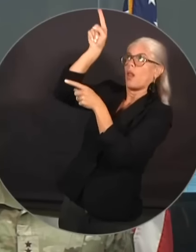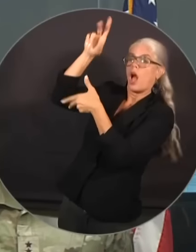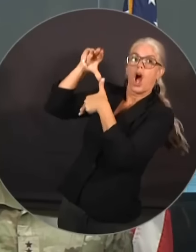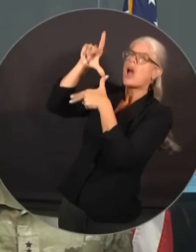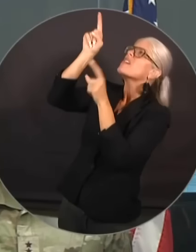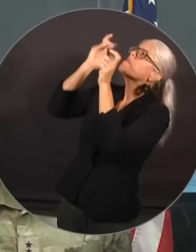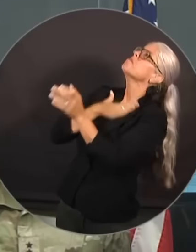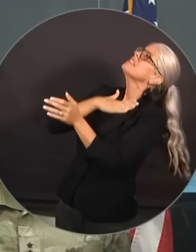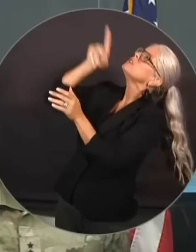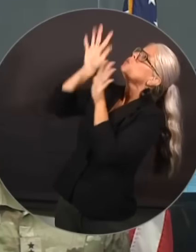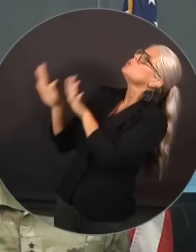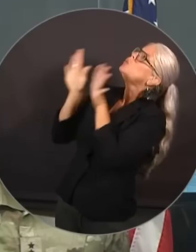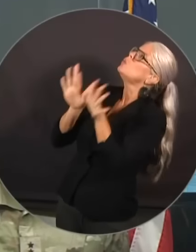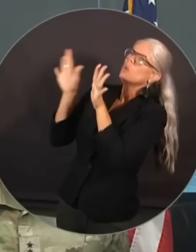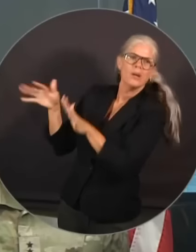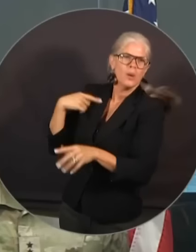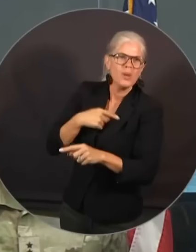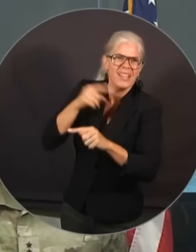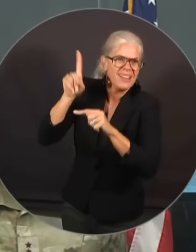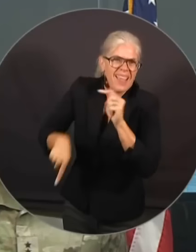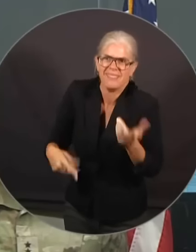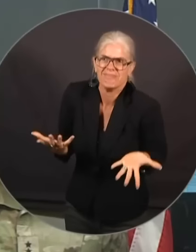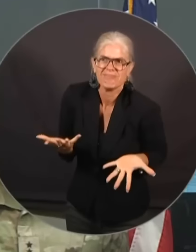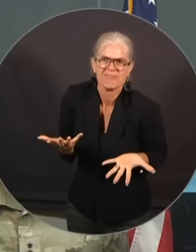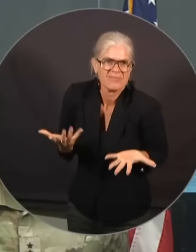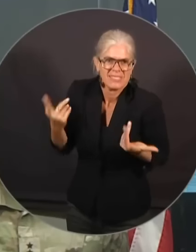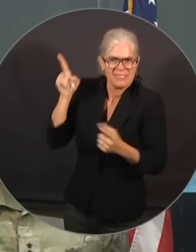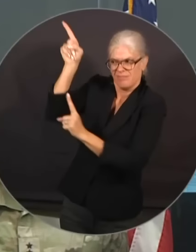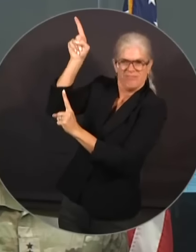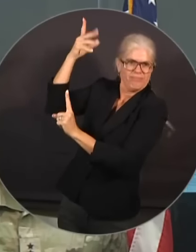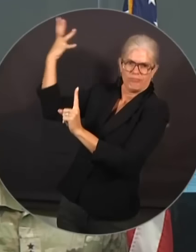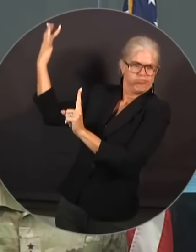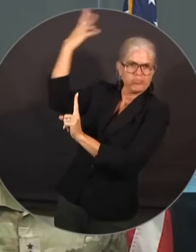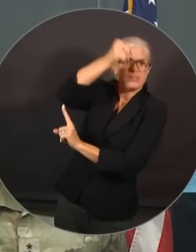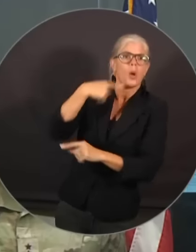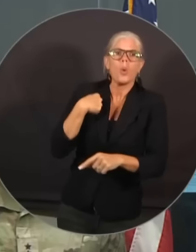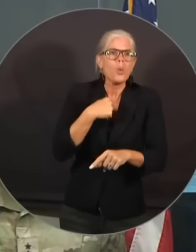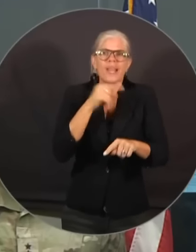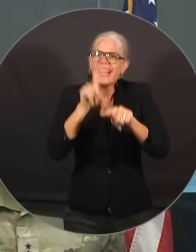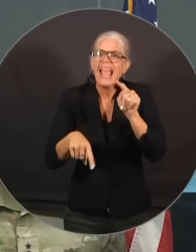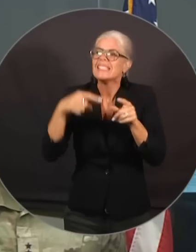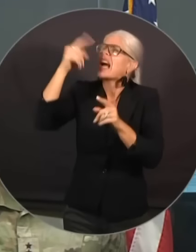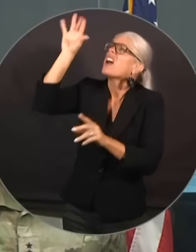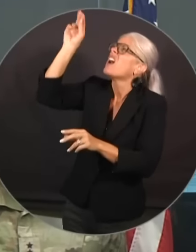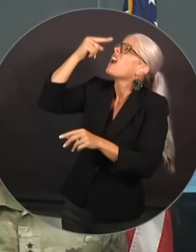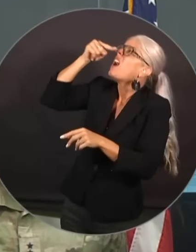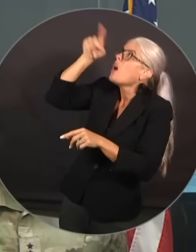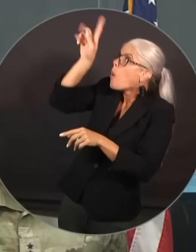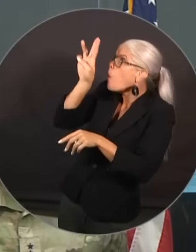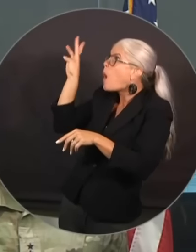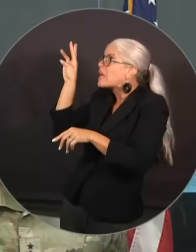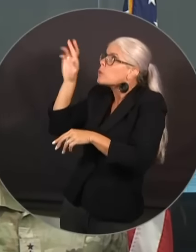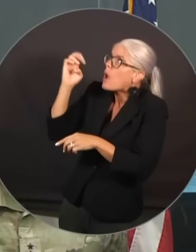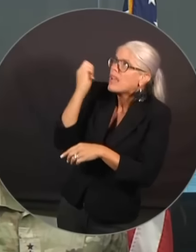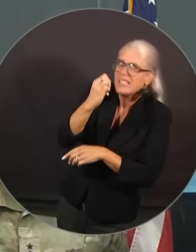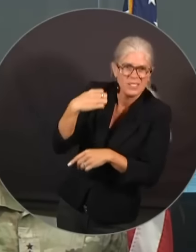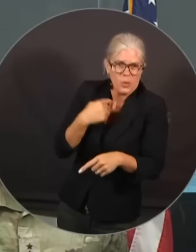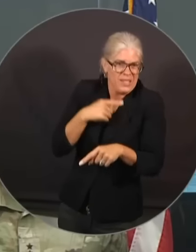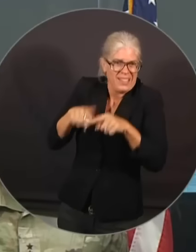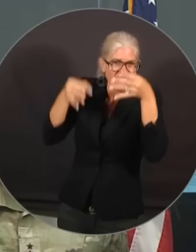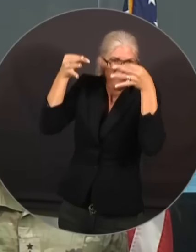can't control the track of the hurricane. But what you can control is what you can do to